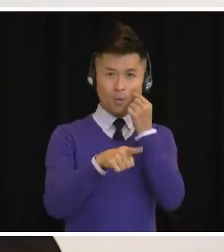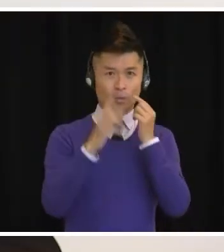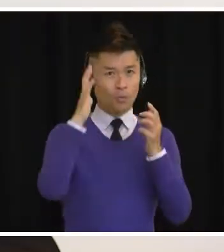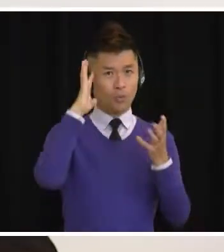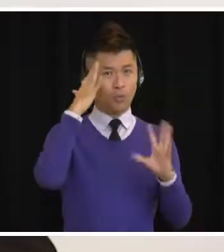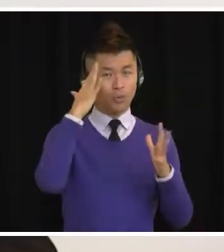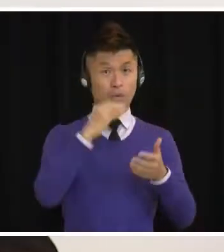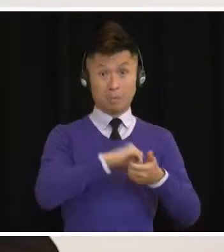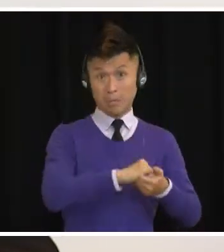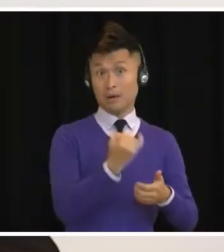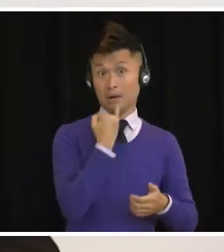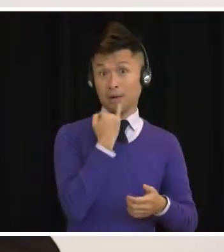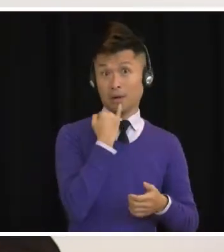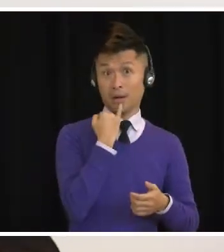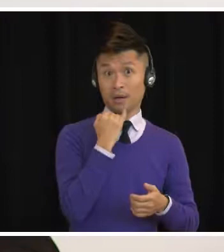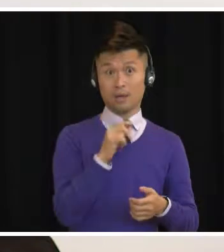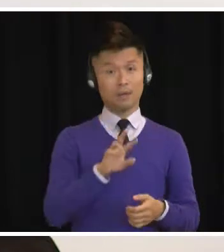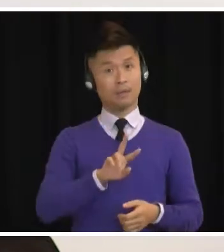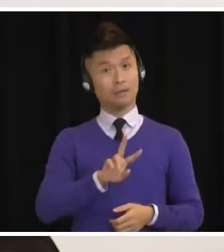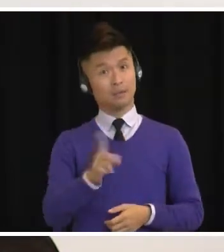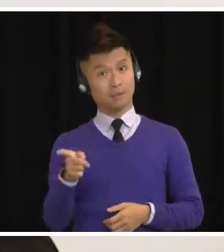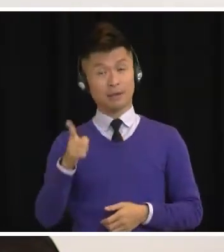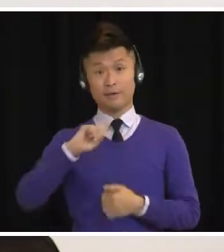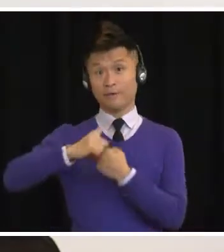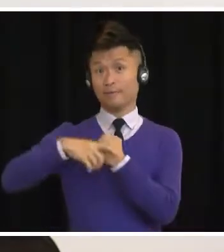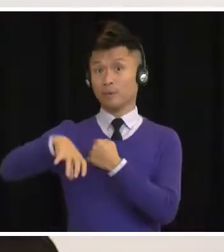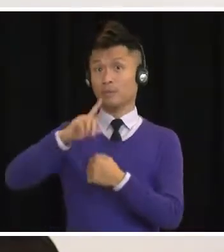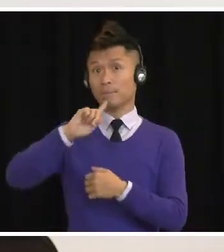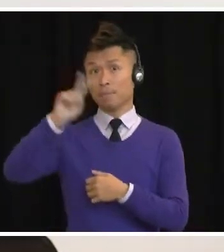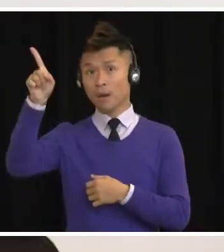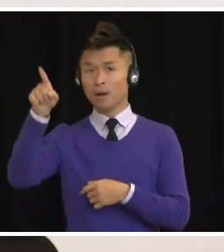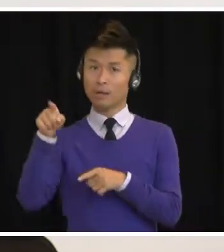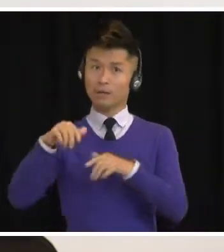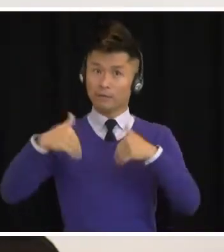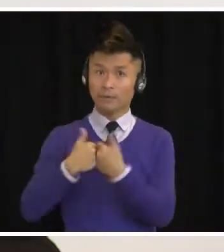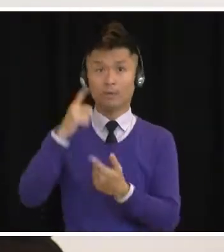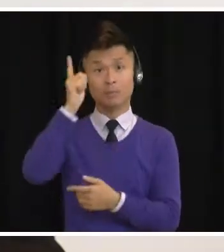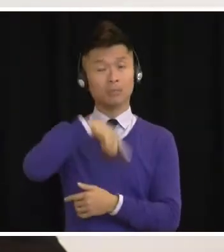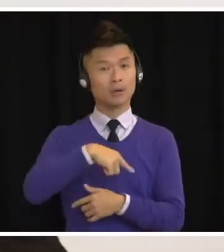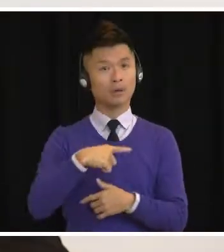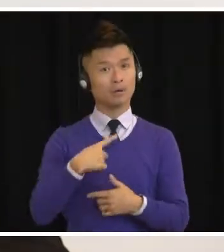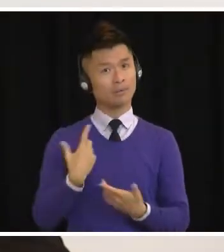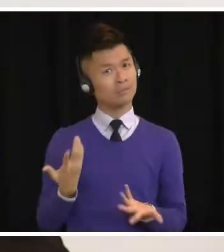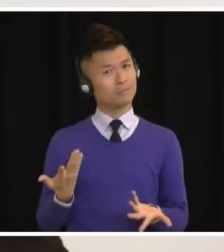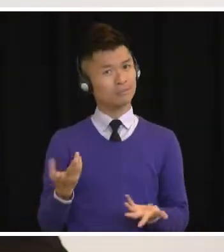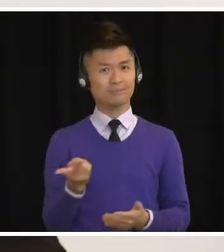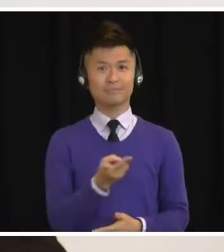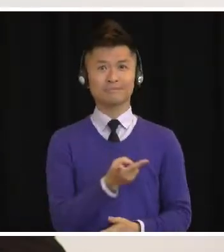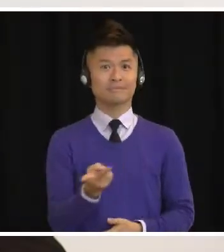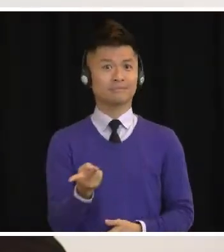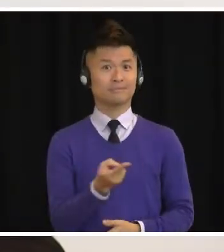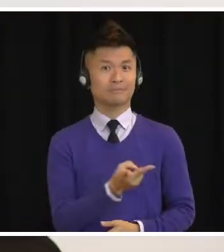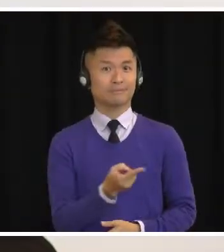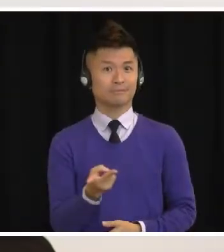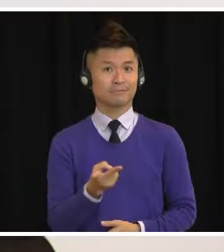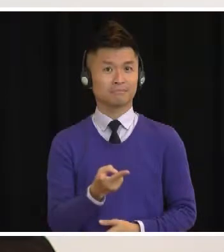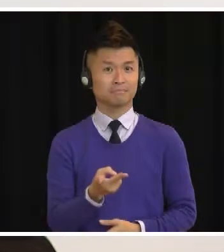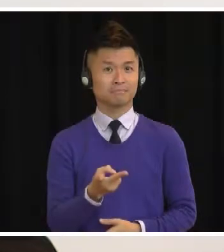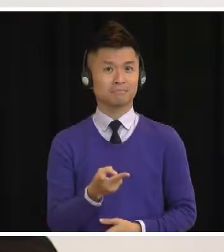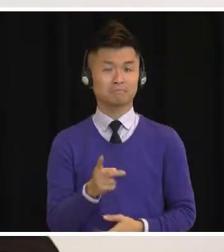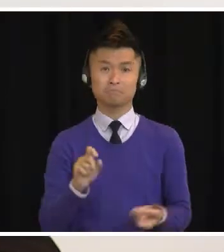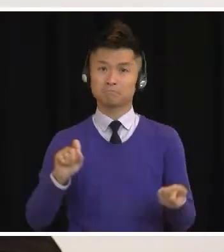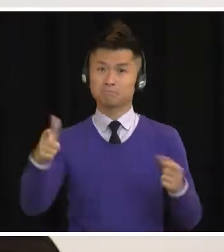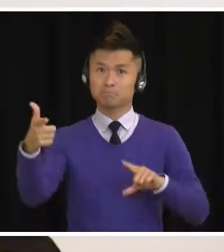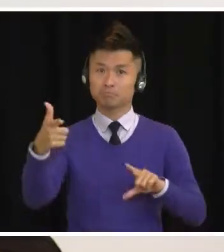his case before the court? Now understand that even the age of 18 is the age